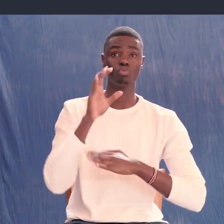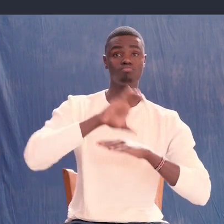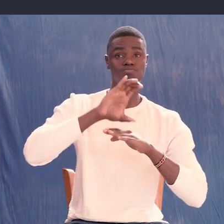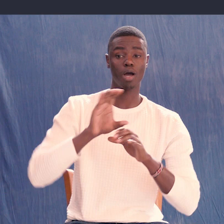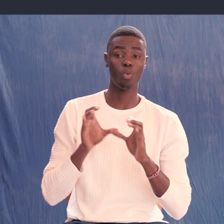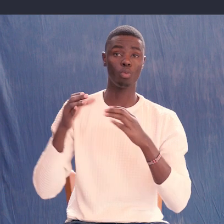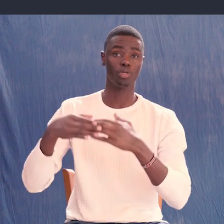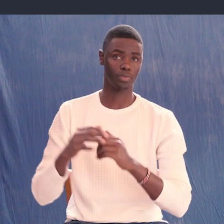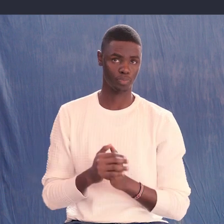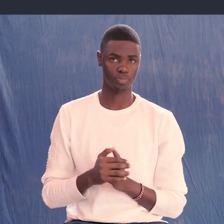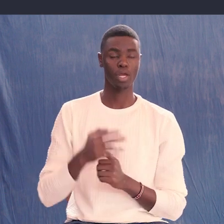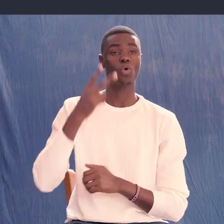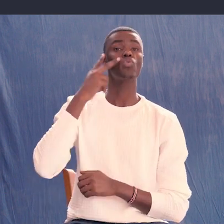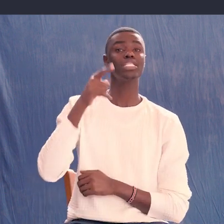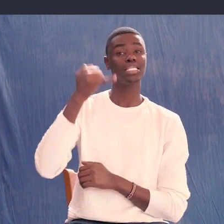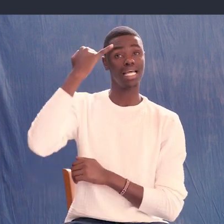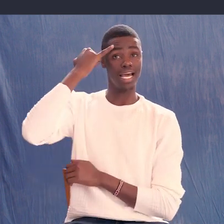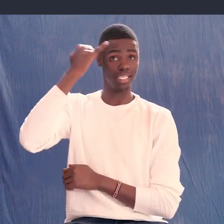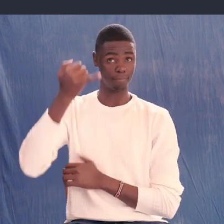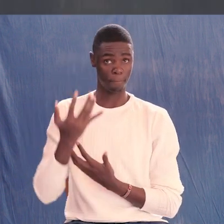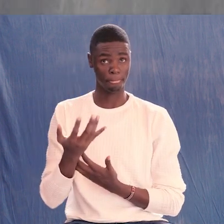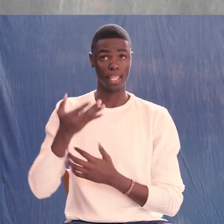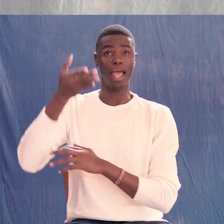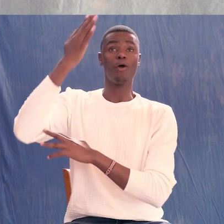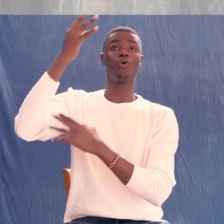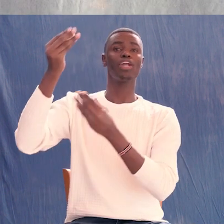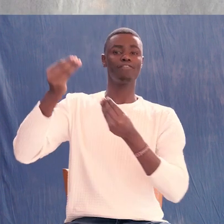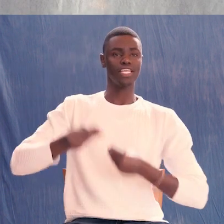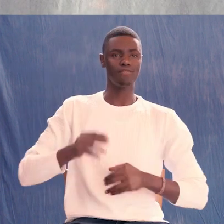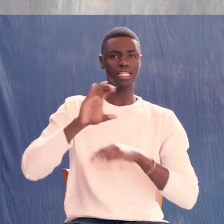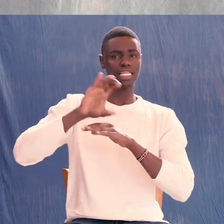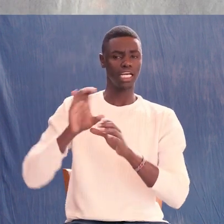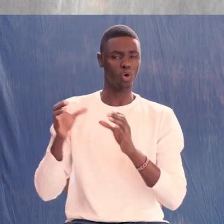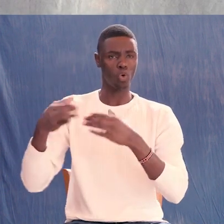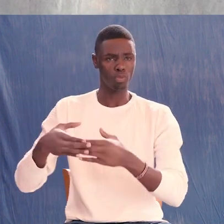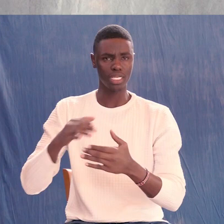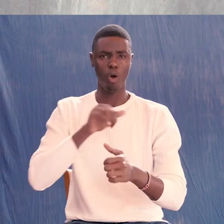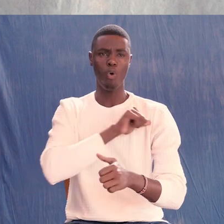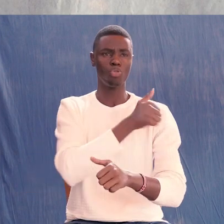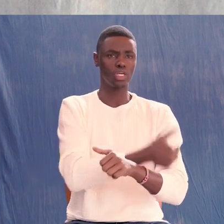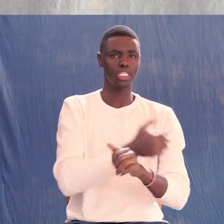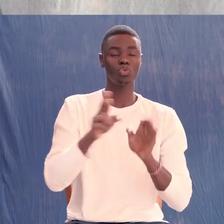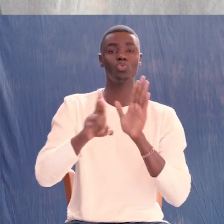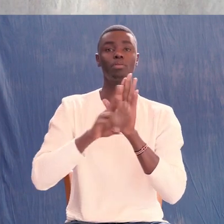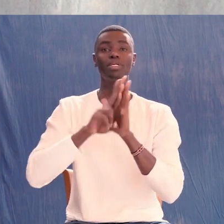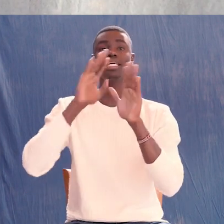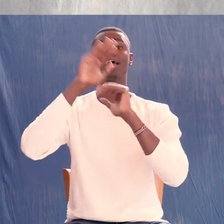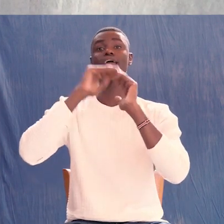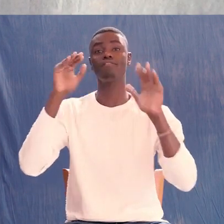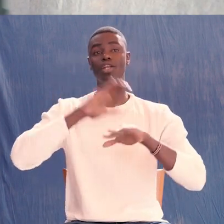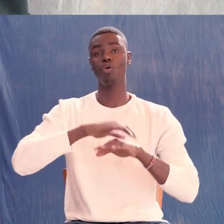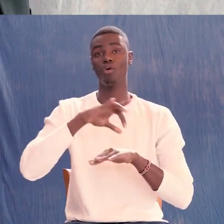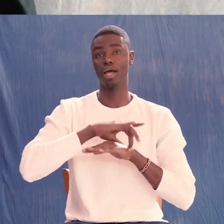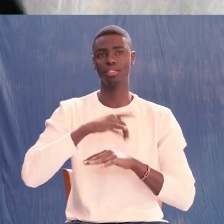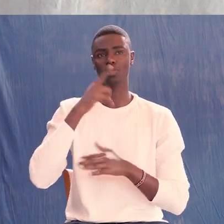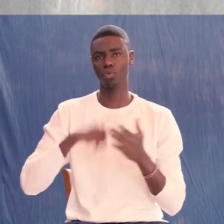community. We see this idea that God has given the church community authority to represent heaven on earth. He says,